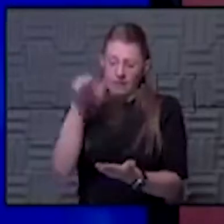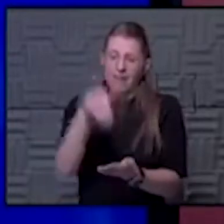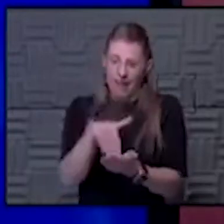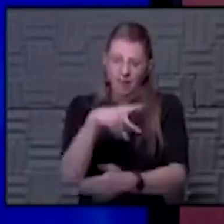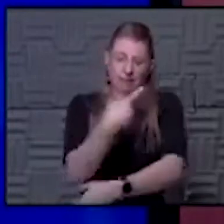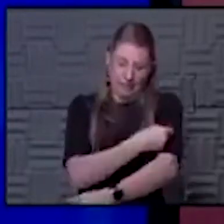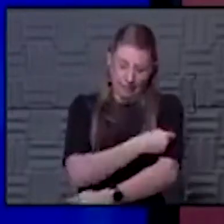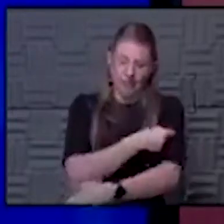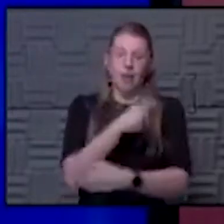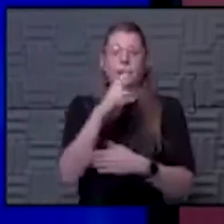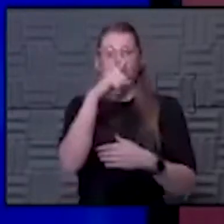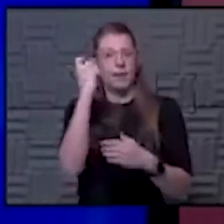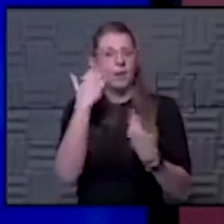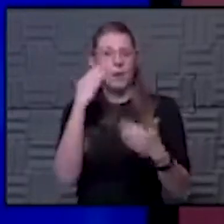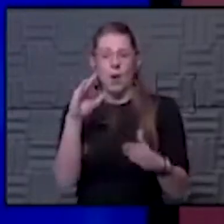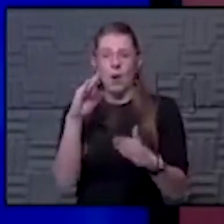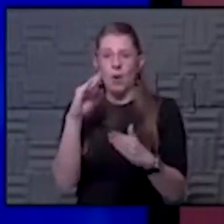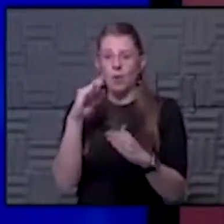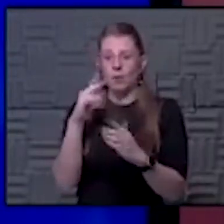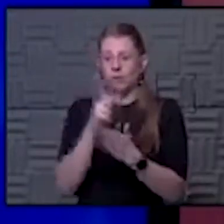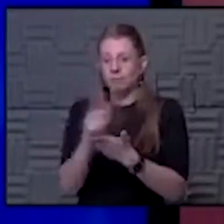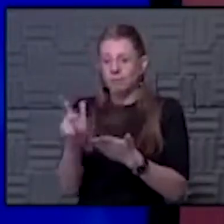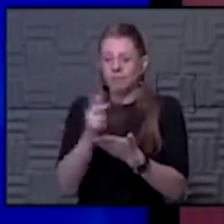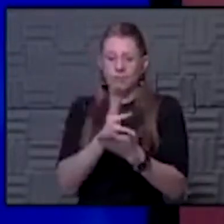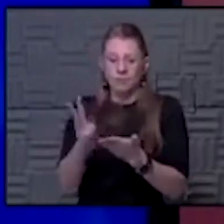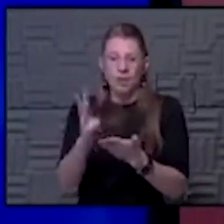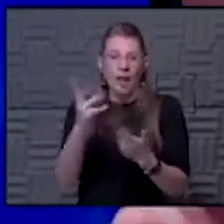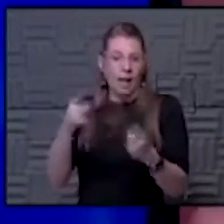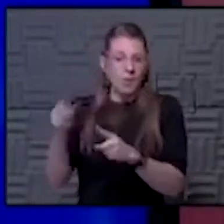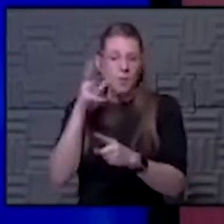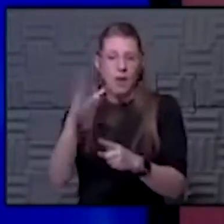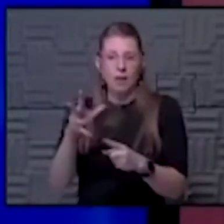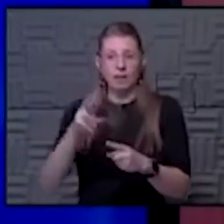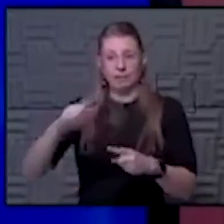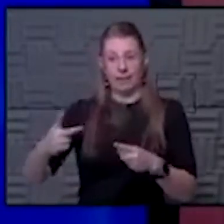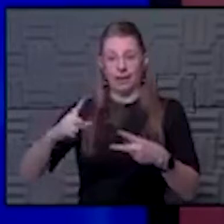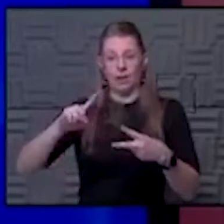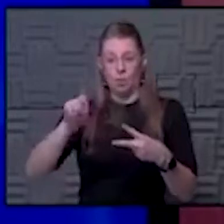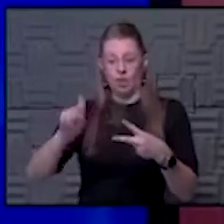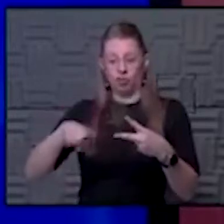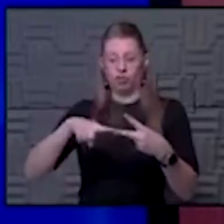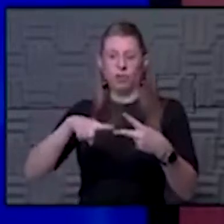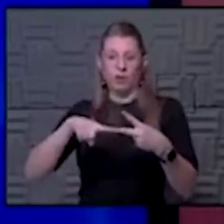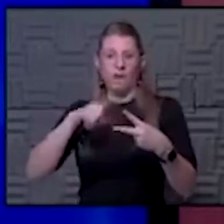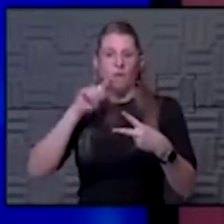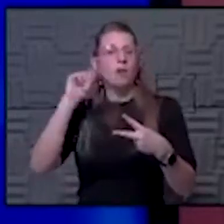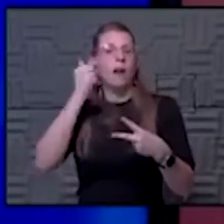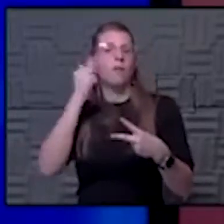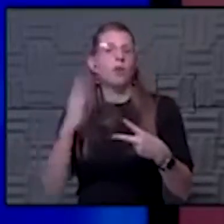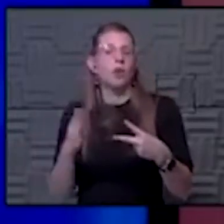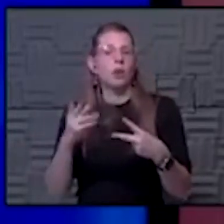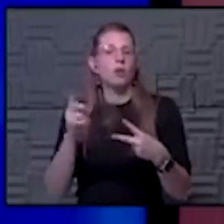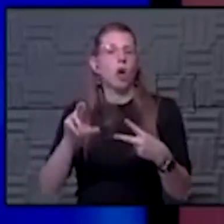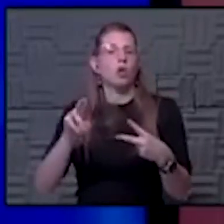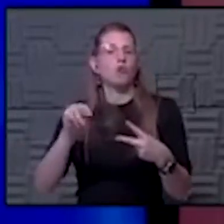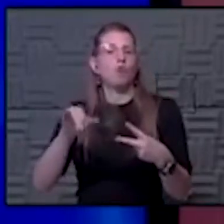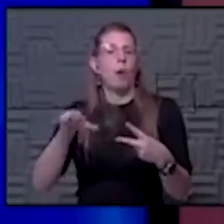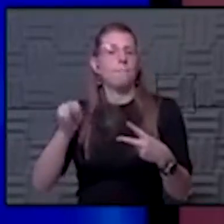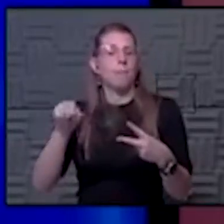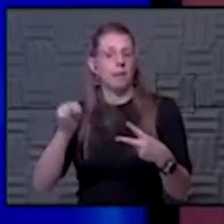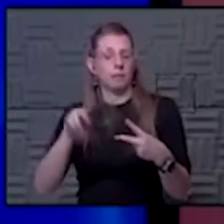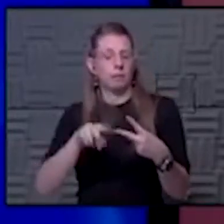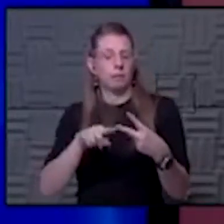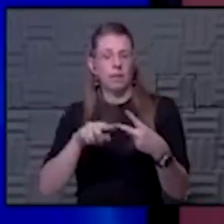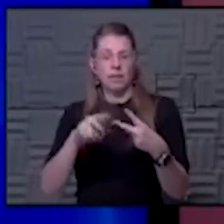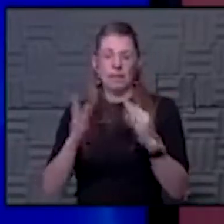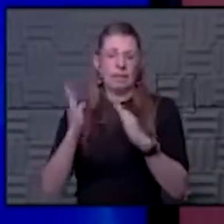what the next 3-4 weeks are going to bring? And then my second question will be after that for the governor and Dr. Norman. What is the biggest challenge